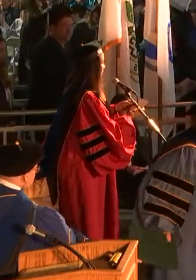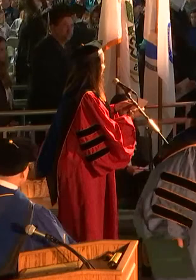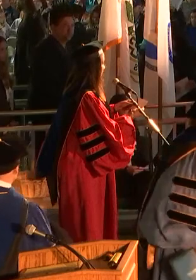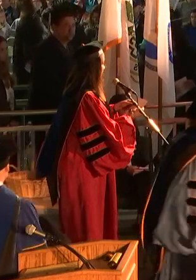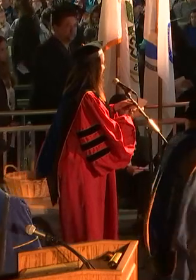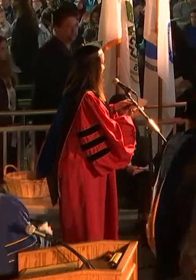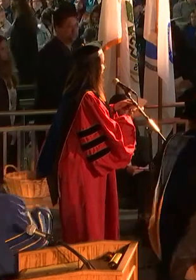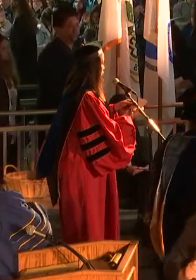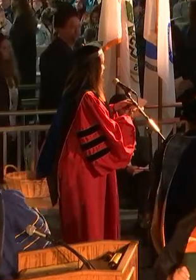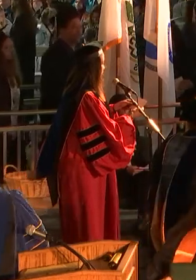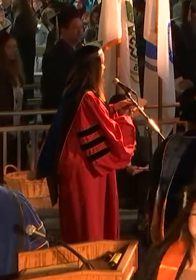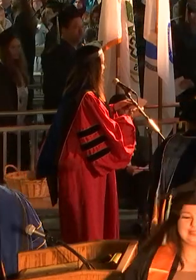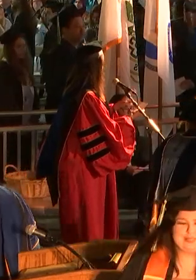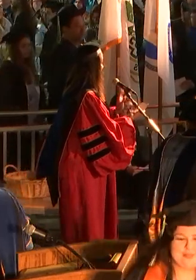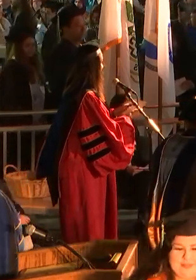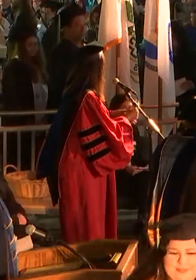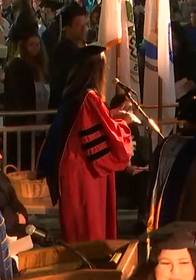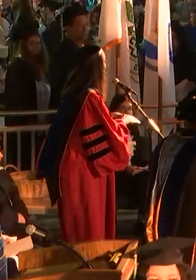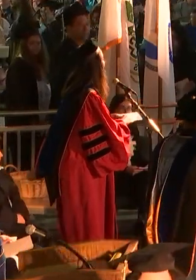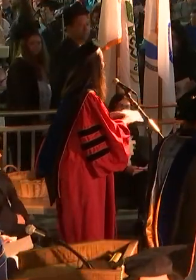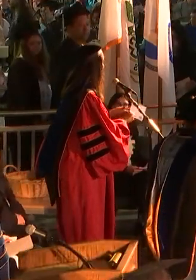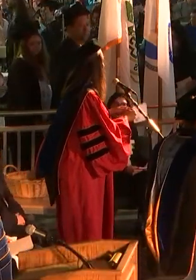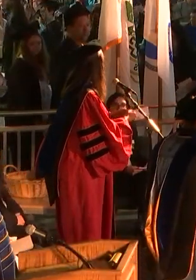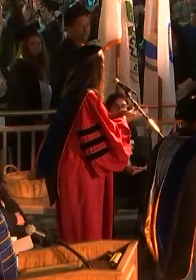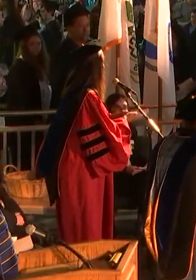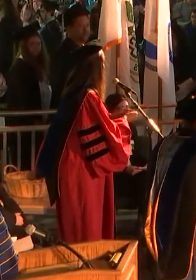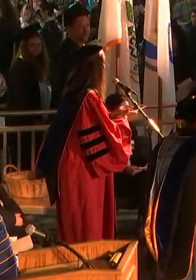Debbie M. Tavares,